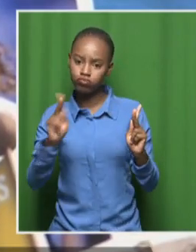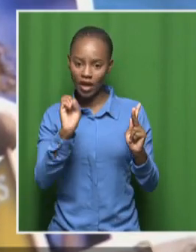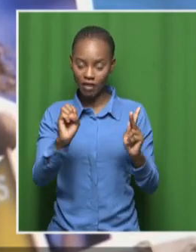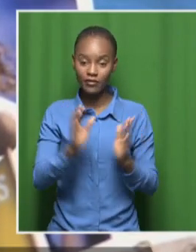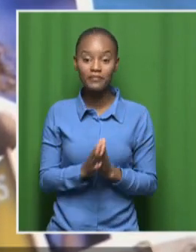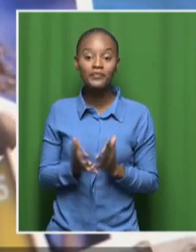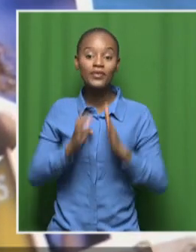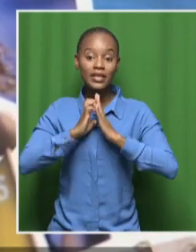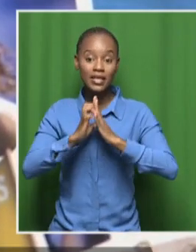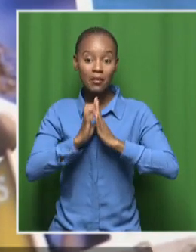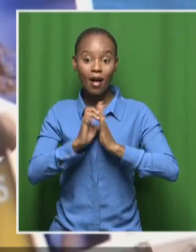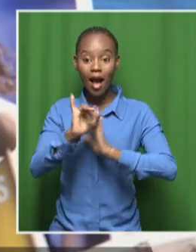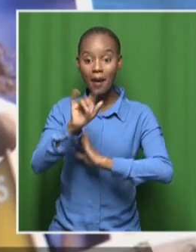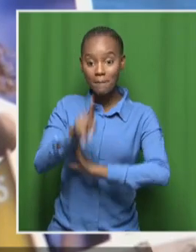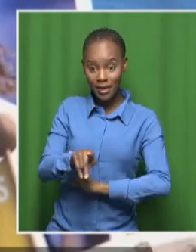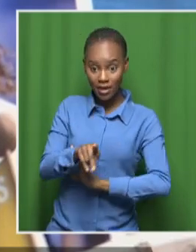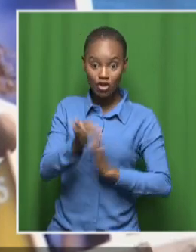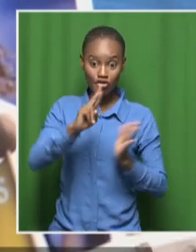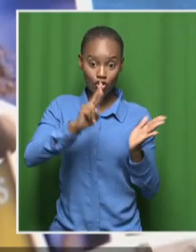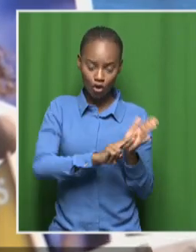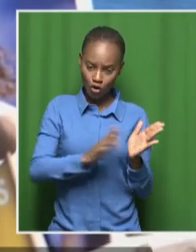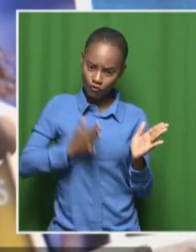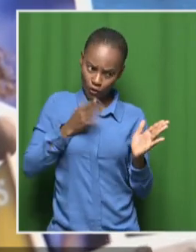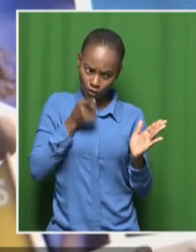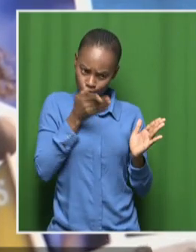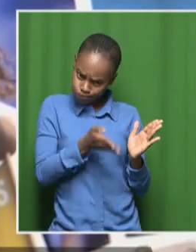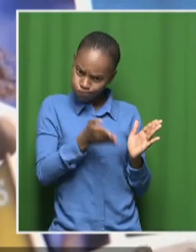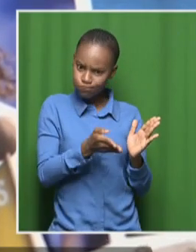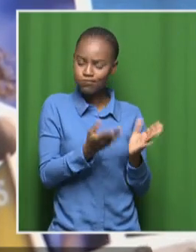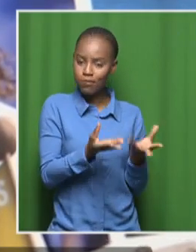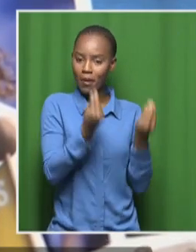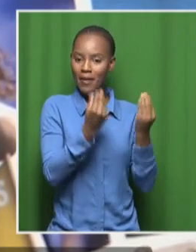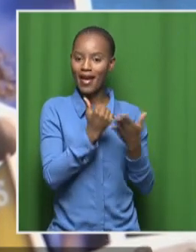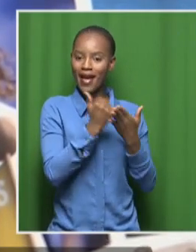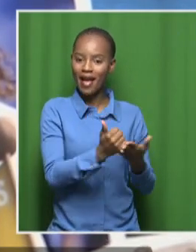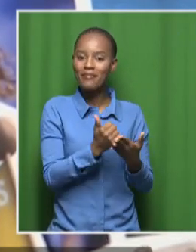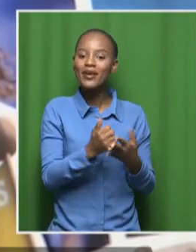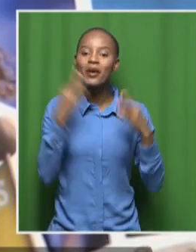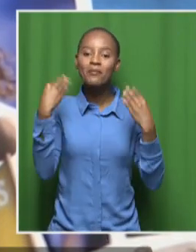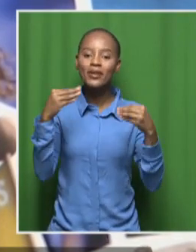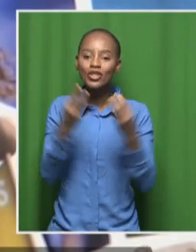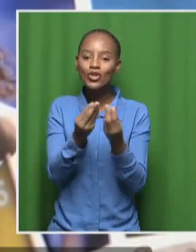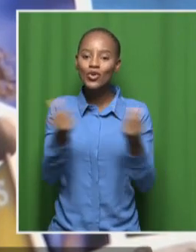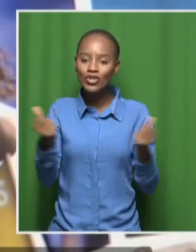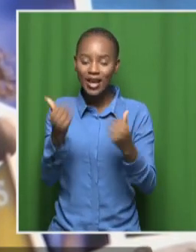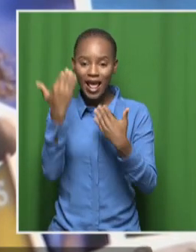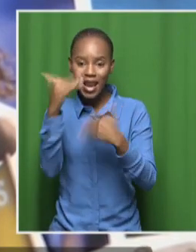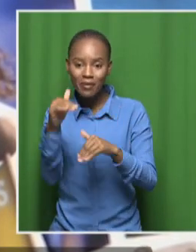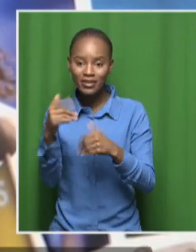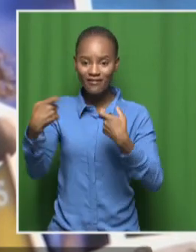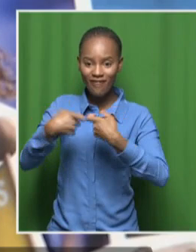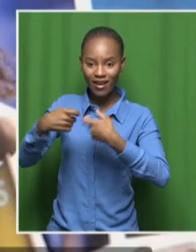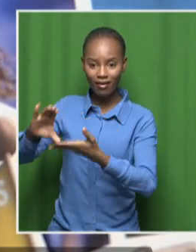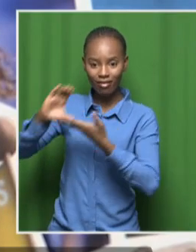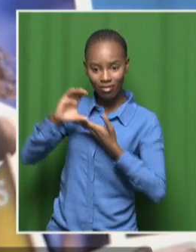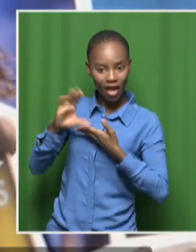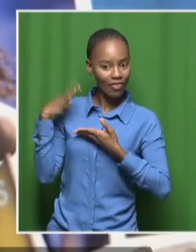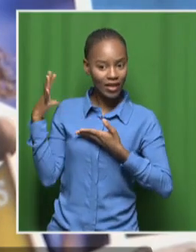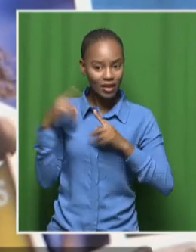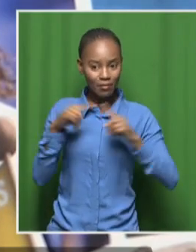IP, because you want to protect it, there's assistance here. So the Business Solutions Hub is really tailored to assist small businesses